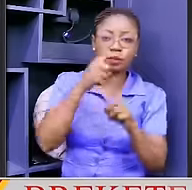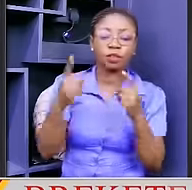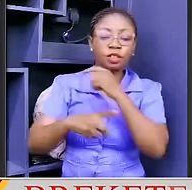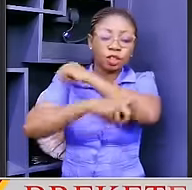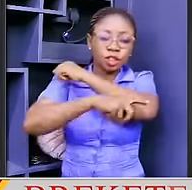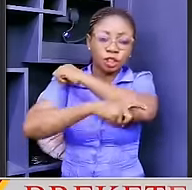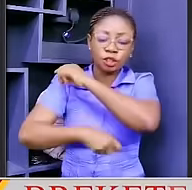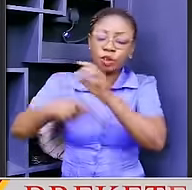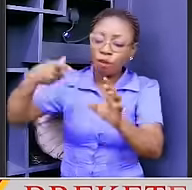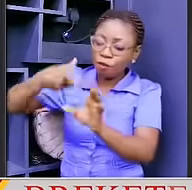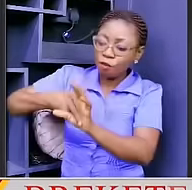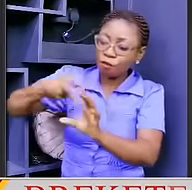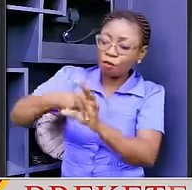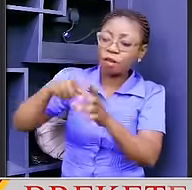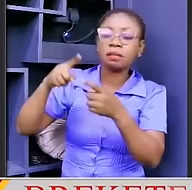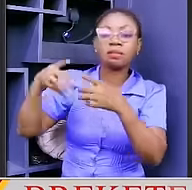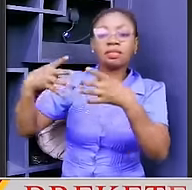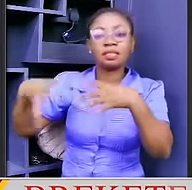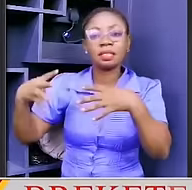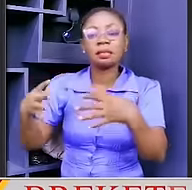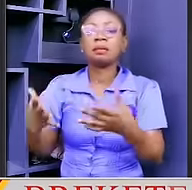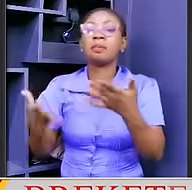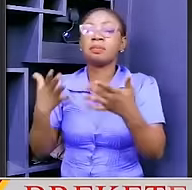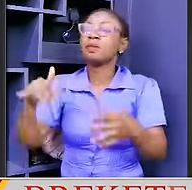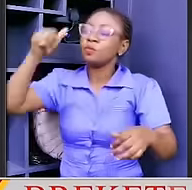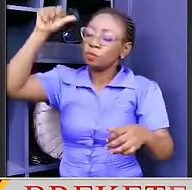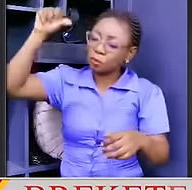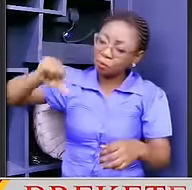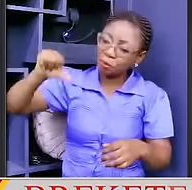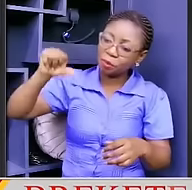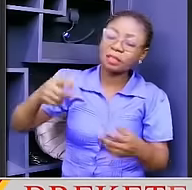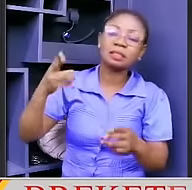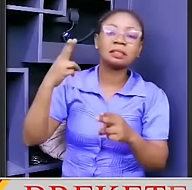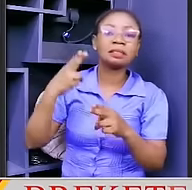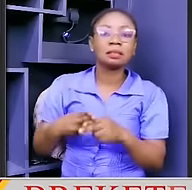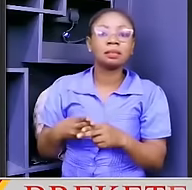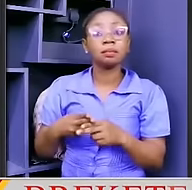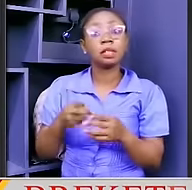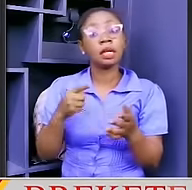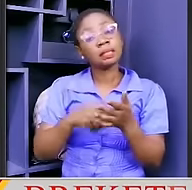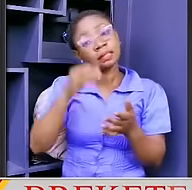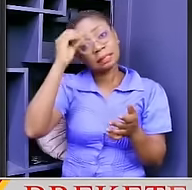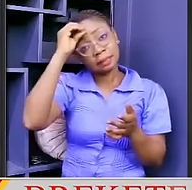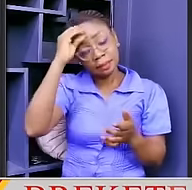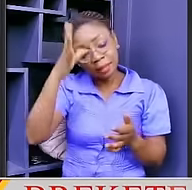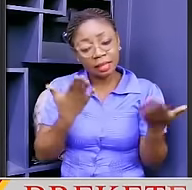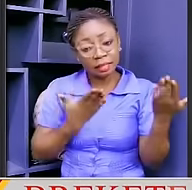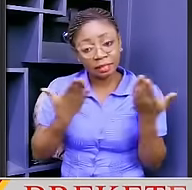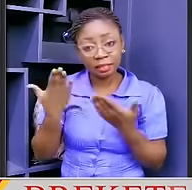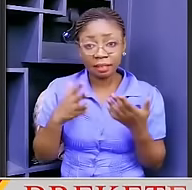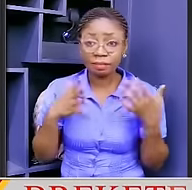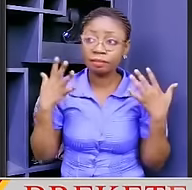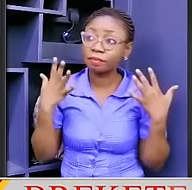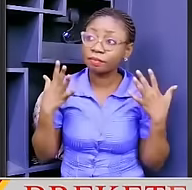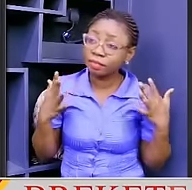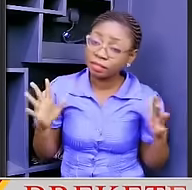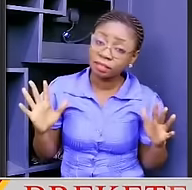to sell. Therefore attack him. Therefore spoil his name. This man serve finish.